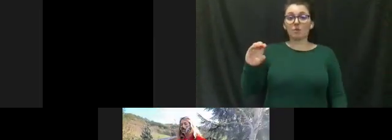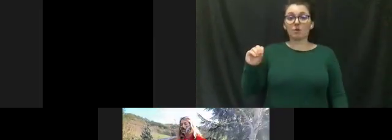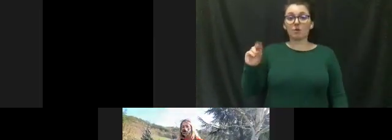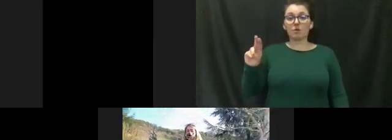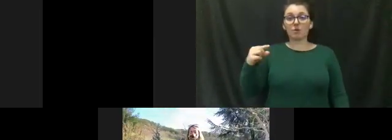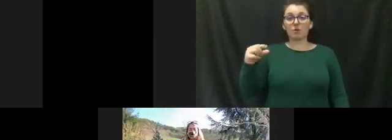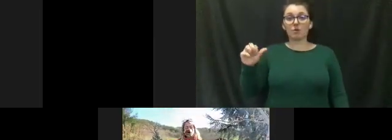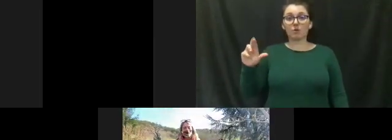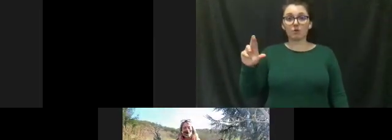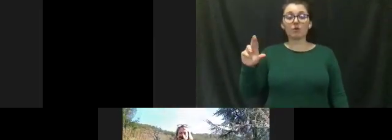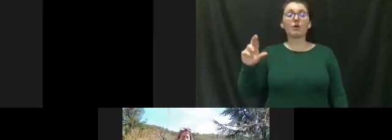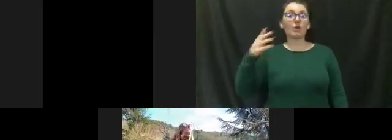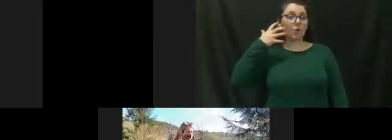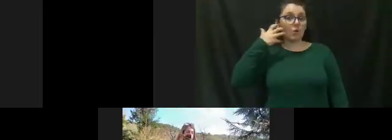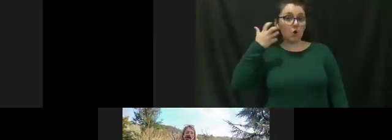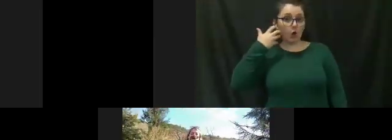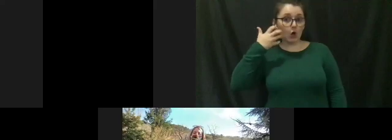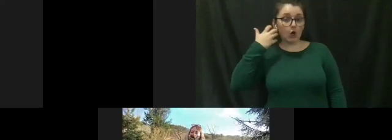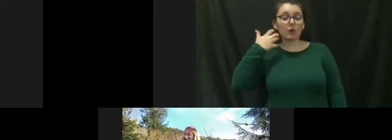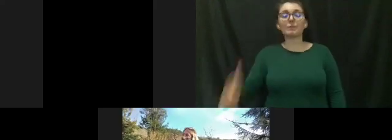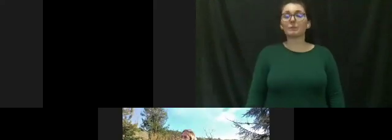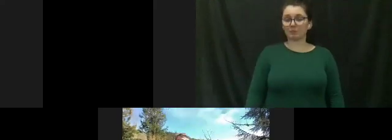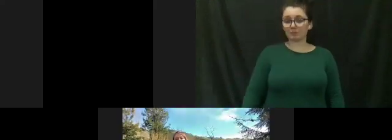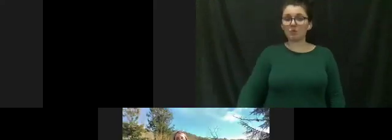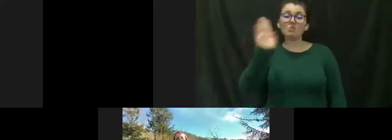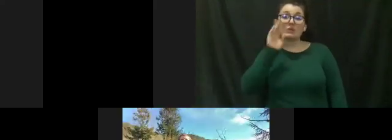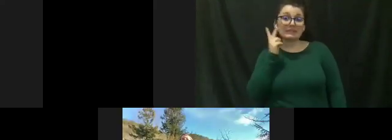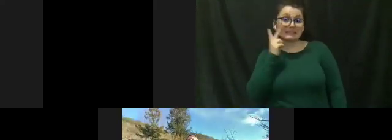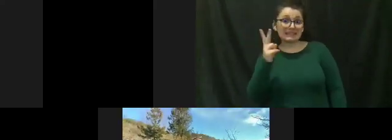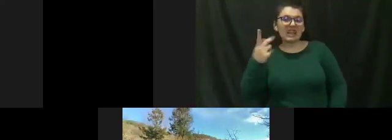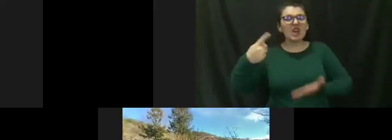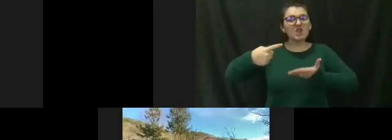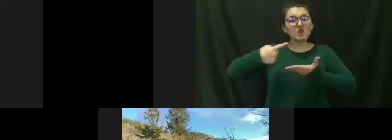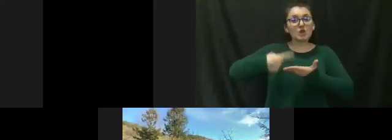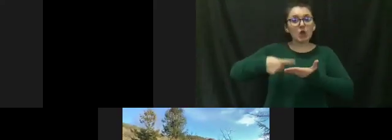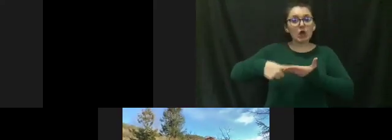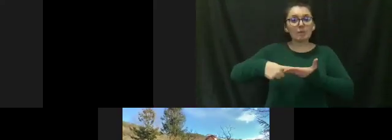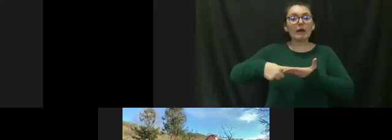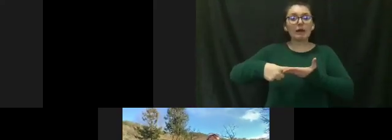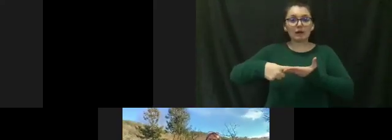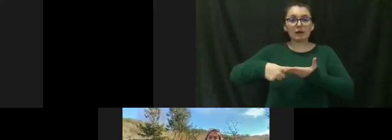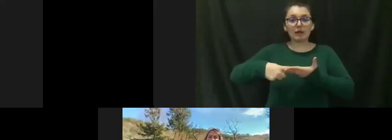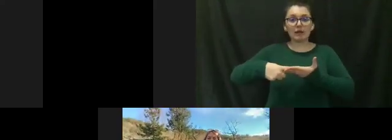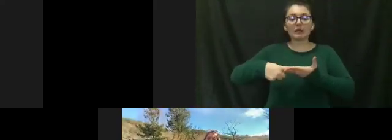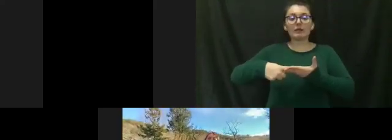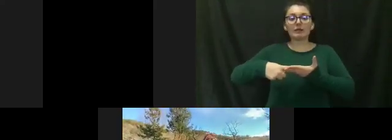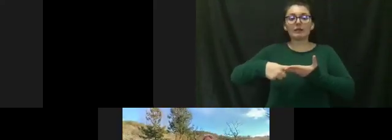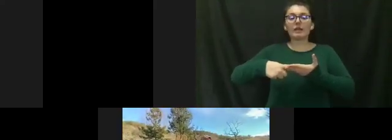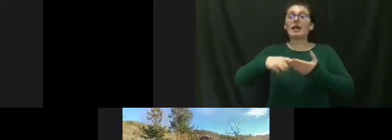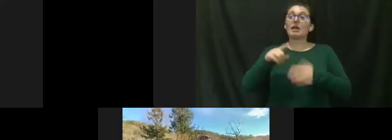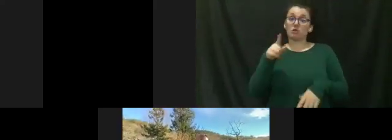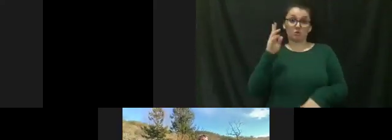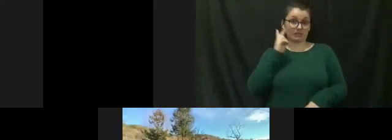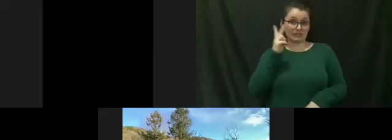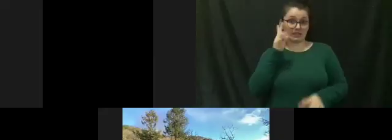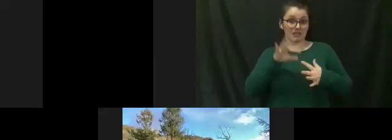see one of our cougars and talk a little bit about her on our way down to a very special animal encounter that you guys are all